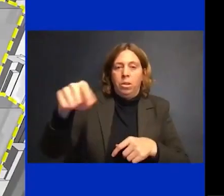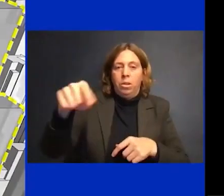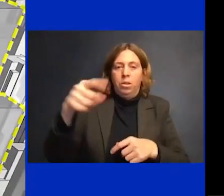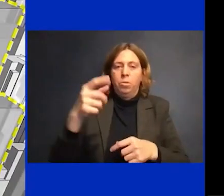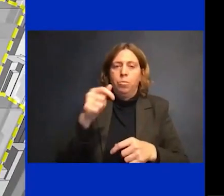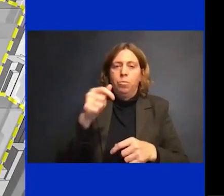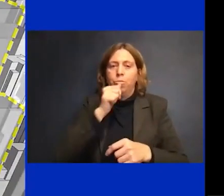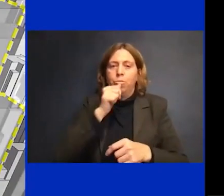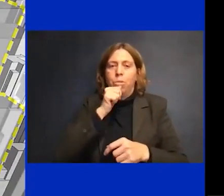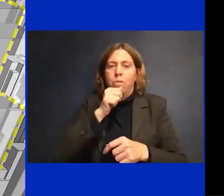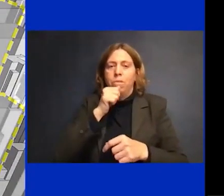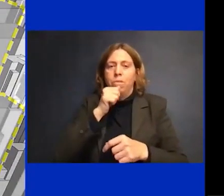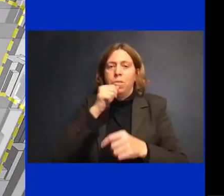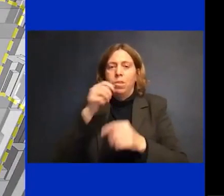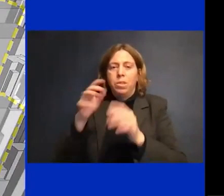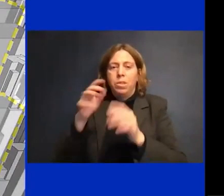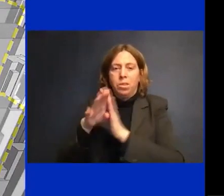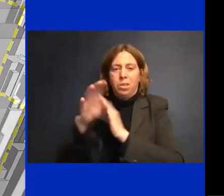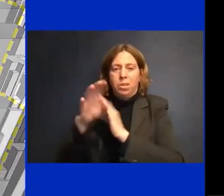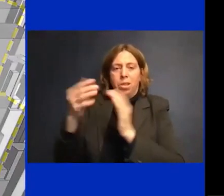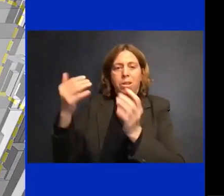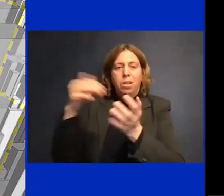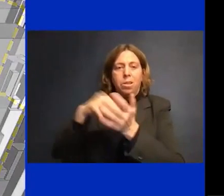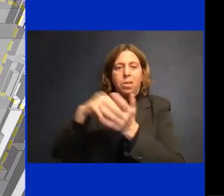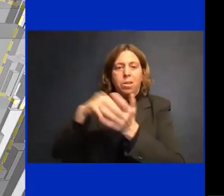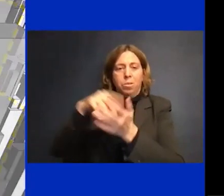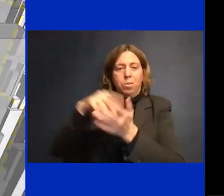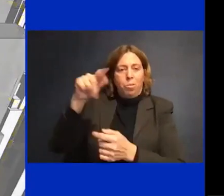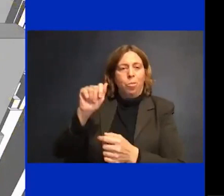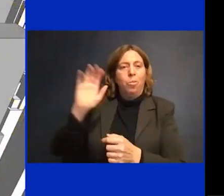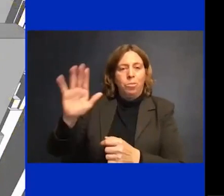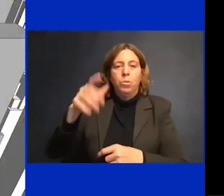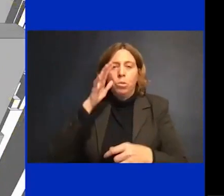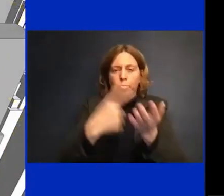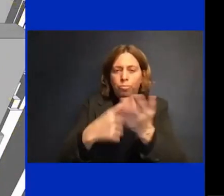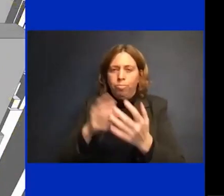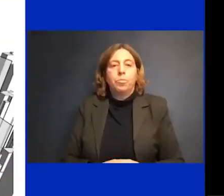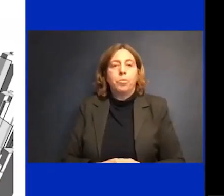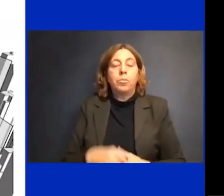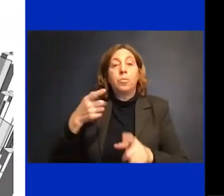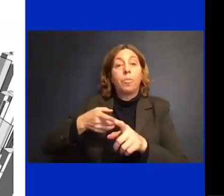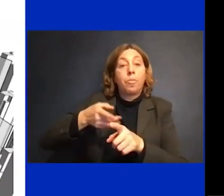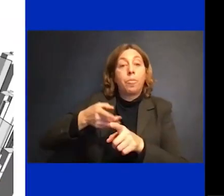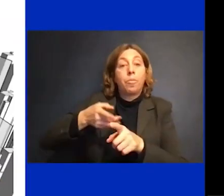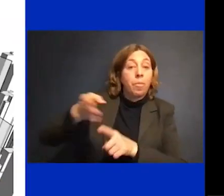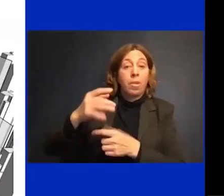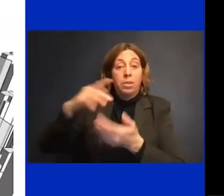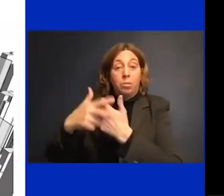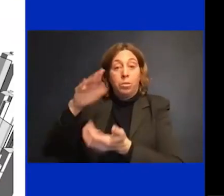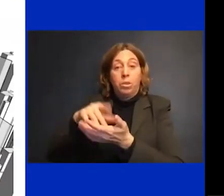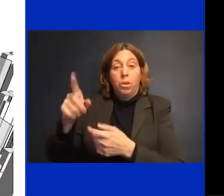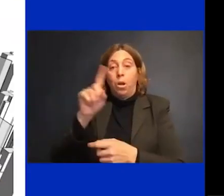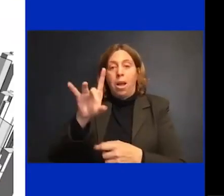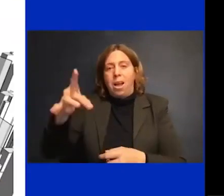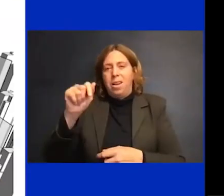Now we will walk through each major component of the proposed project. The main terminal will be located at 8th Avenue crossing